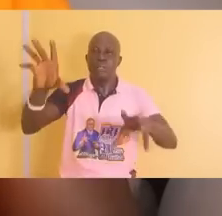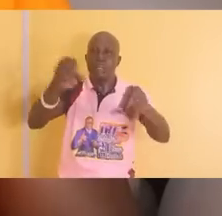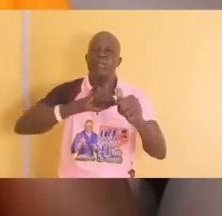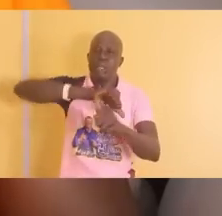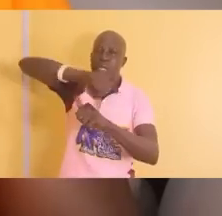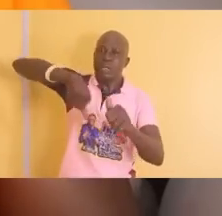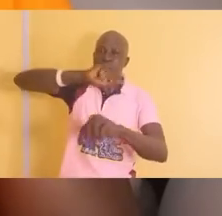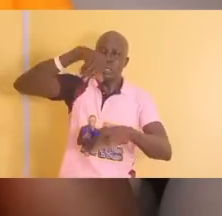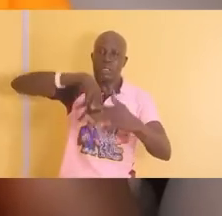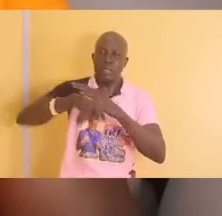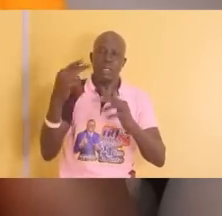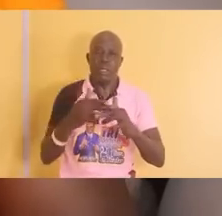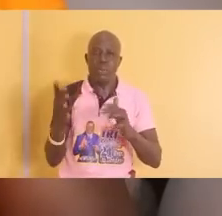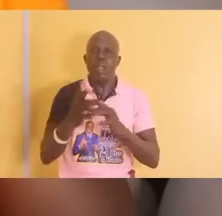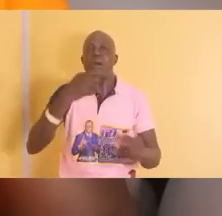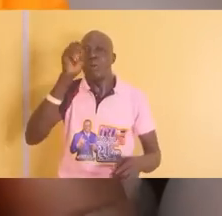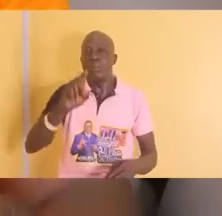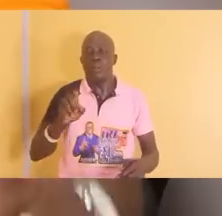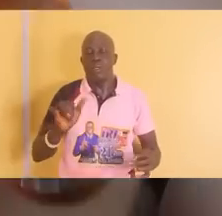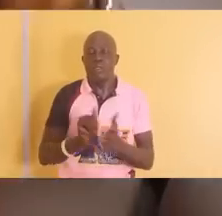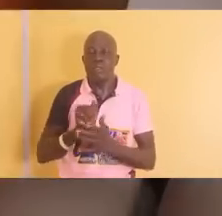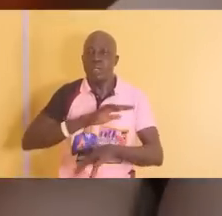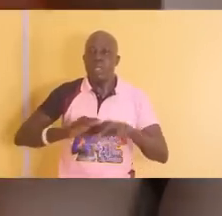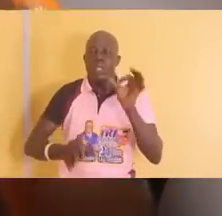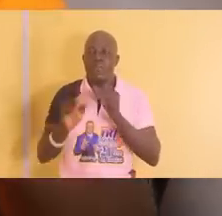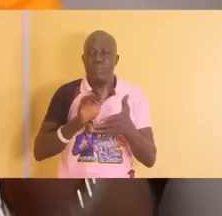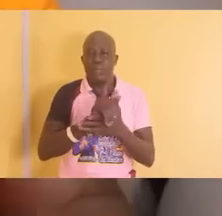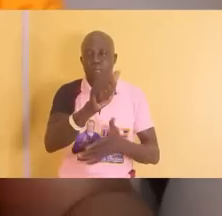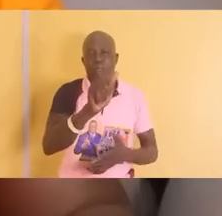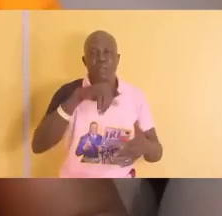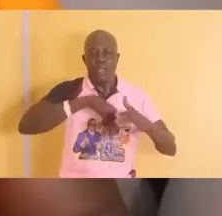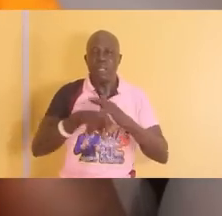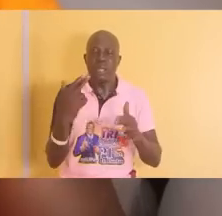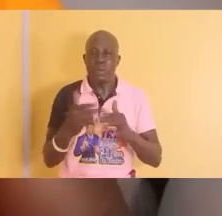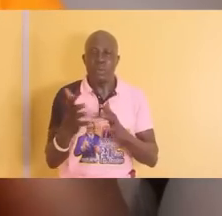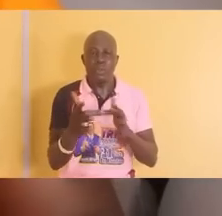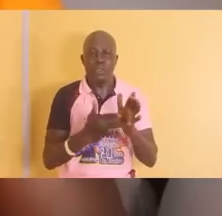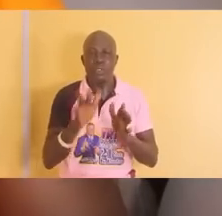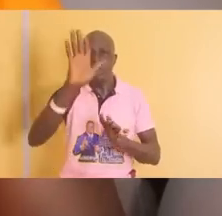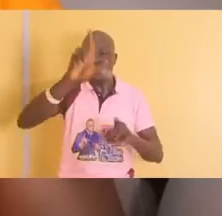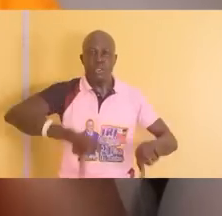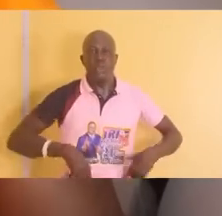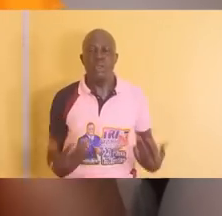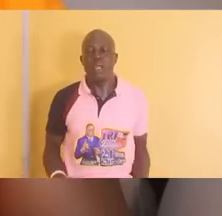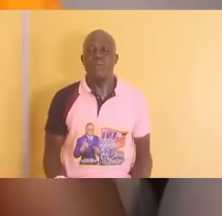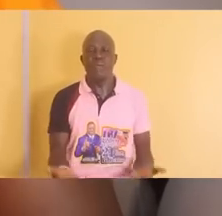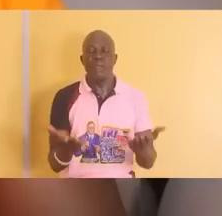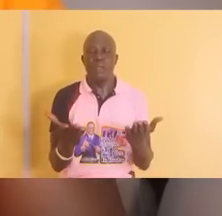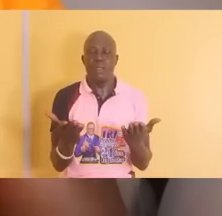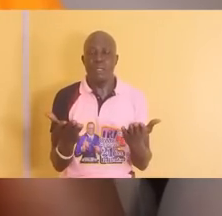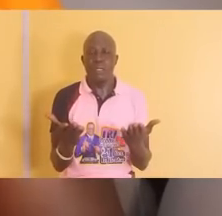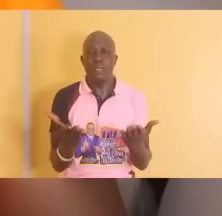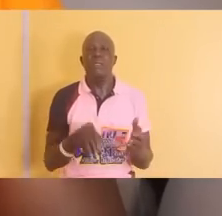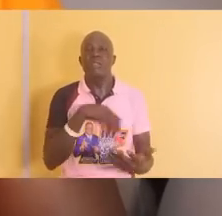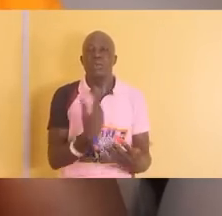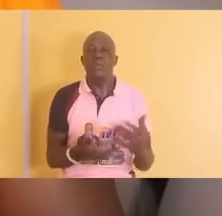Receive anointing. E vita lupa. In the name of Jesus. O pala se mi o daba. I command us to say. O ba gbagbo. Lo nko Jesus. Aye ma dije. Amen.